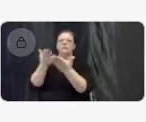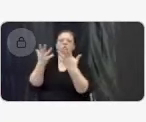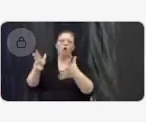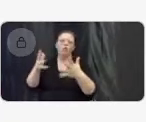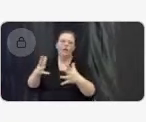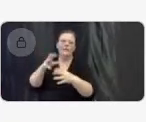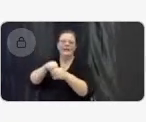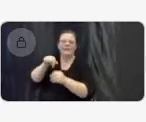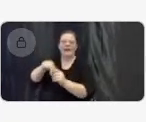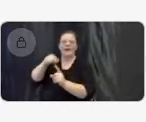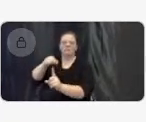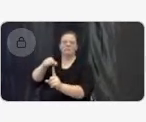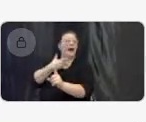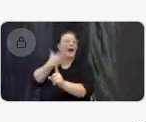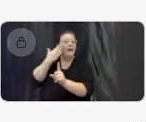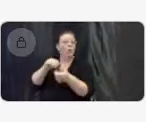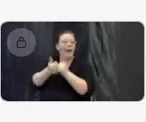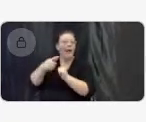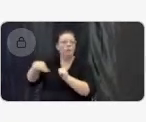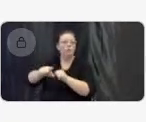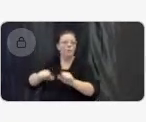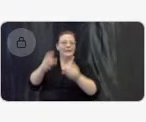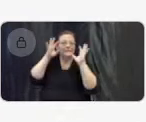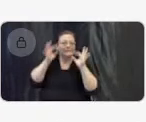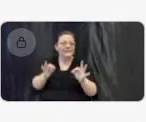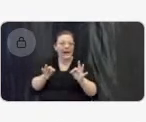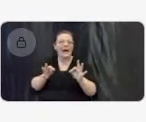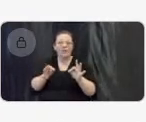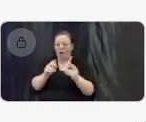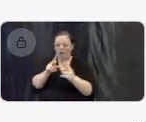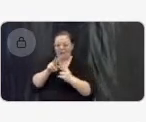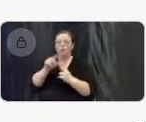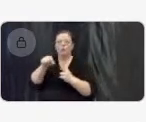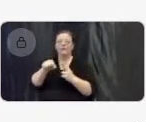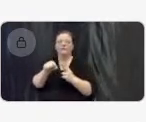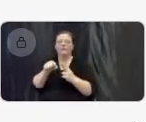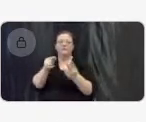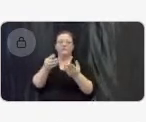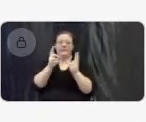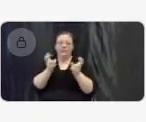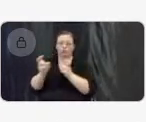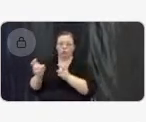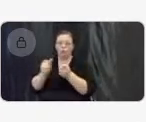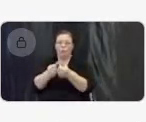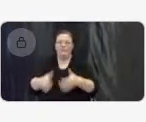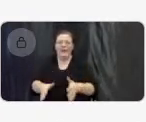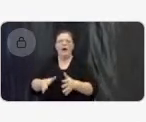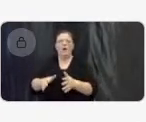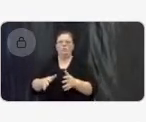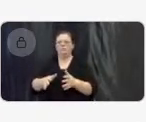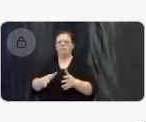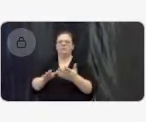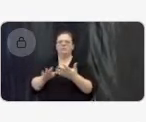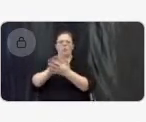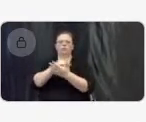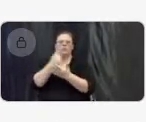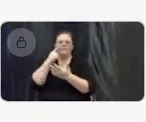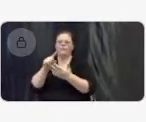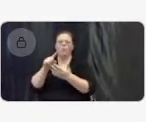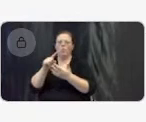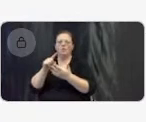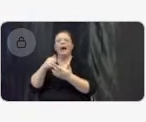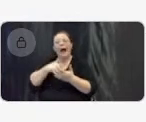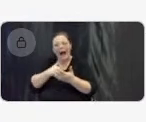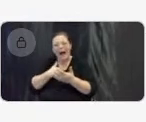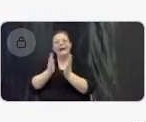that regard. I don't know how you can make a decision on either of these matters without it being construed as arbitrary and capricious. I ask